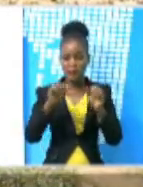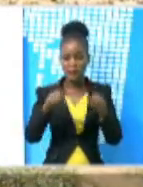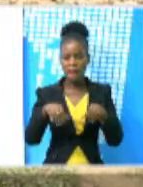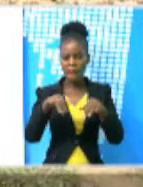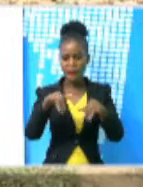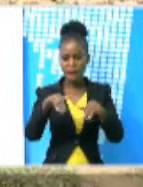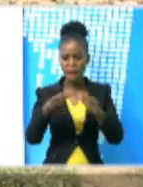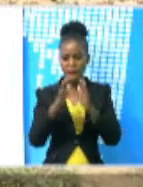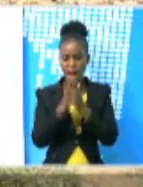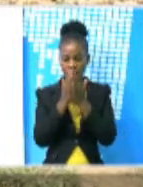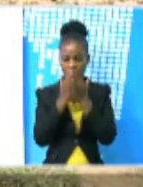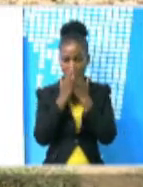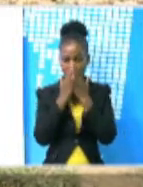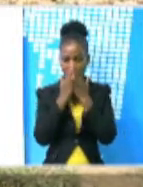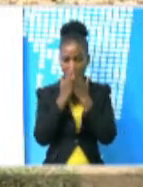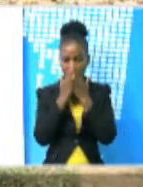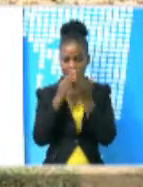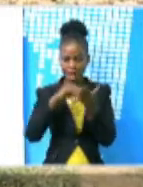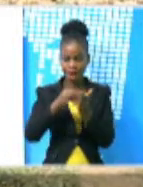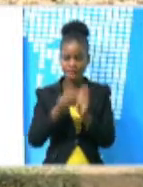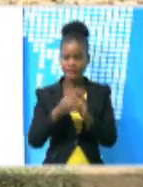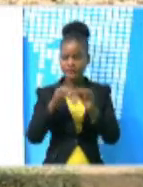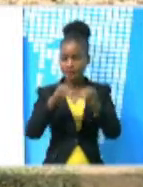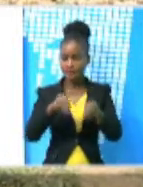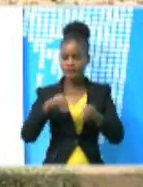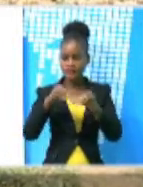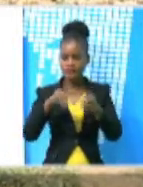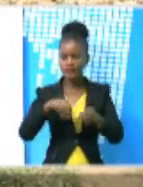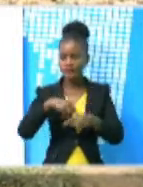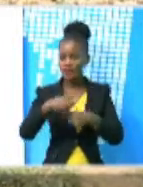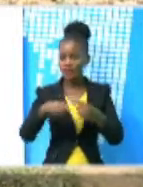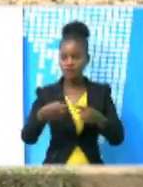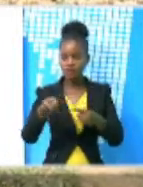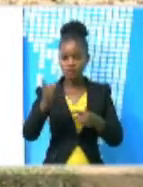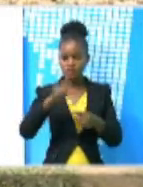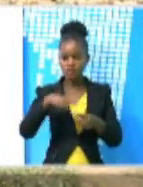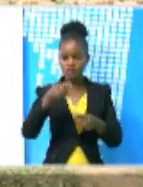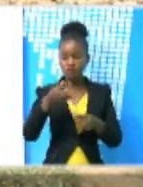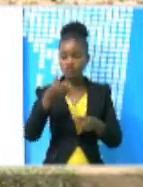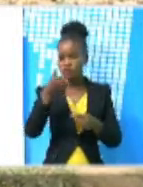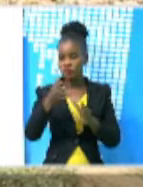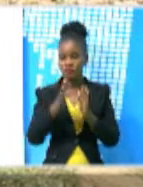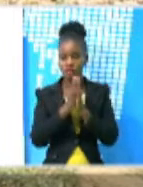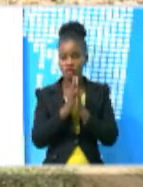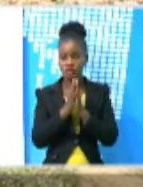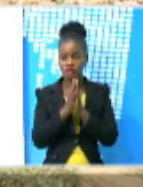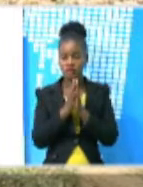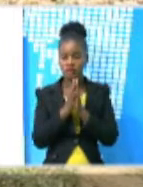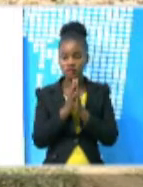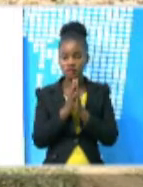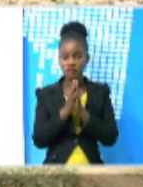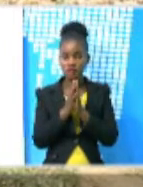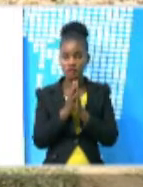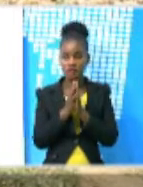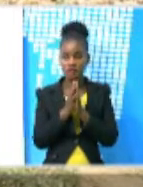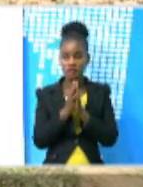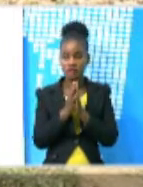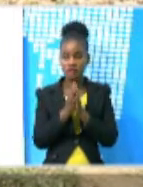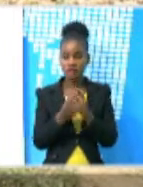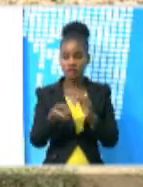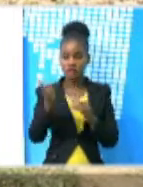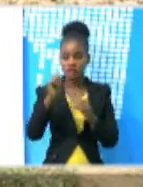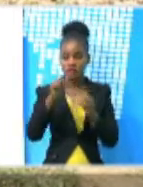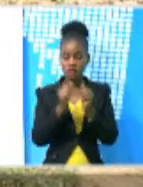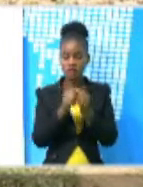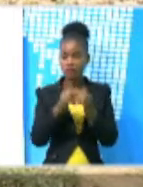exhausted. Meaning when a farmer go ahead using those very fertilizers and chemicals, automatically he's going to come up